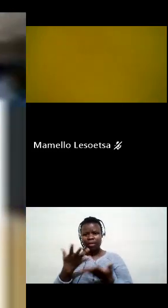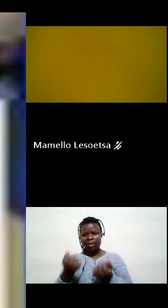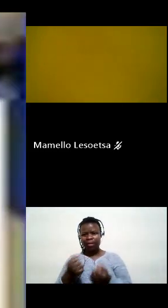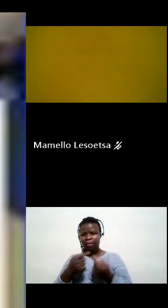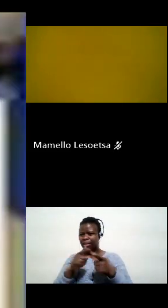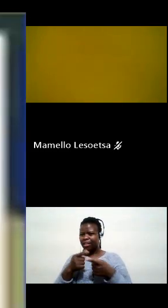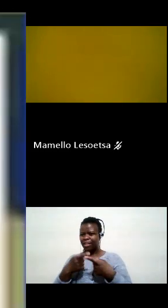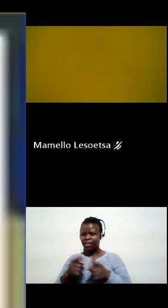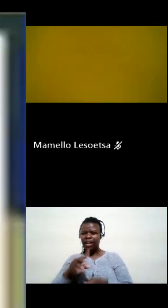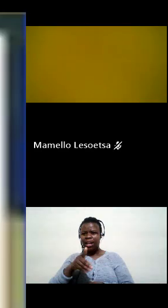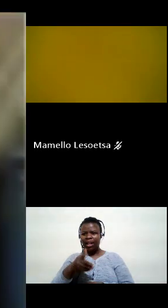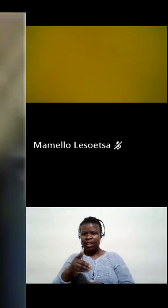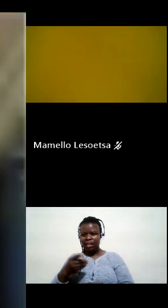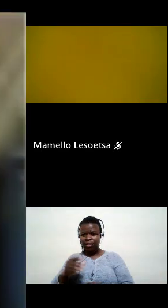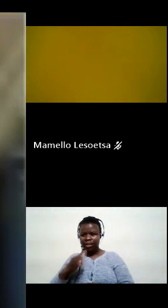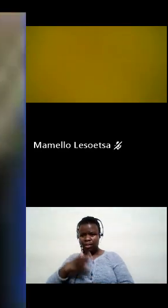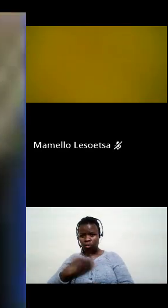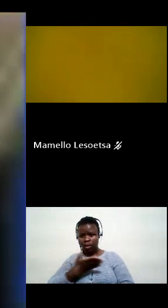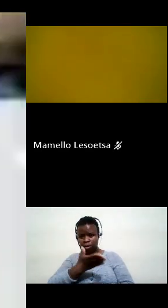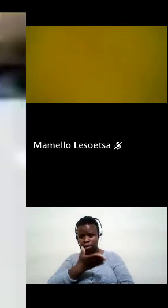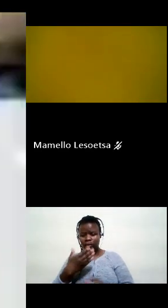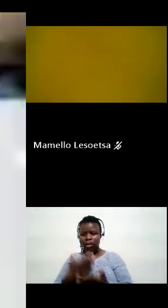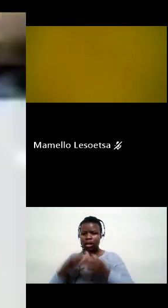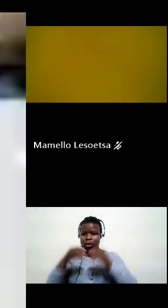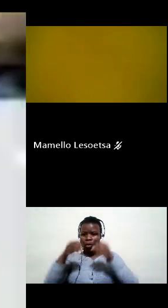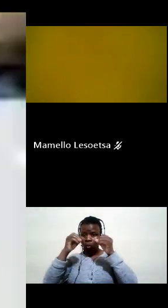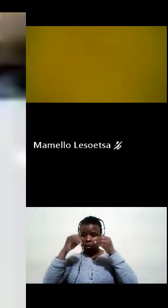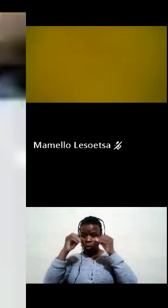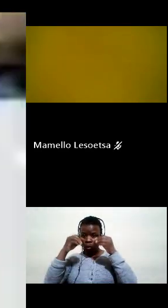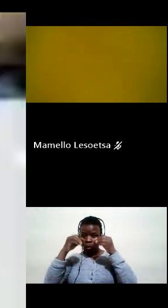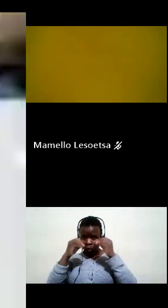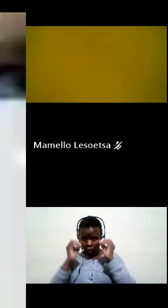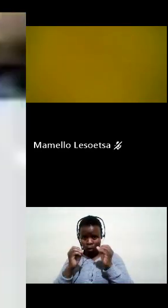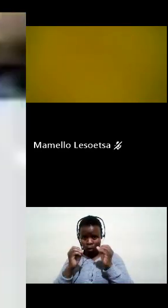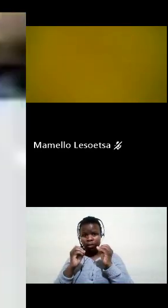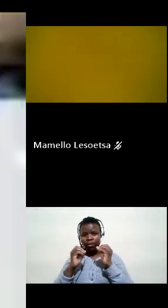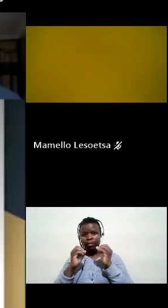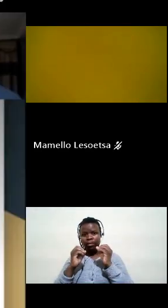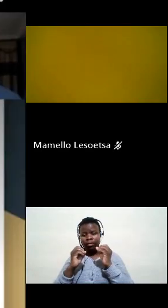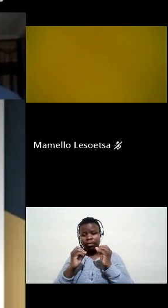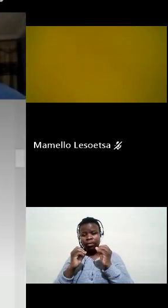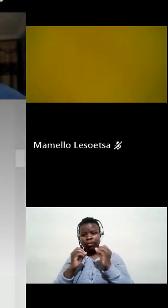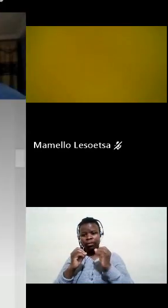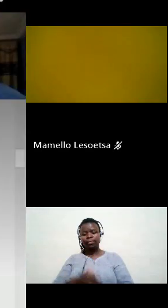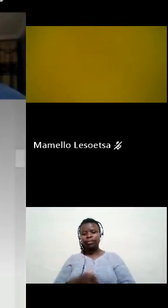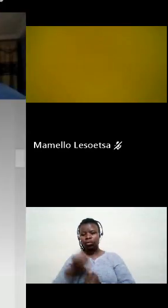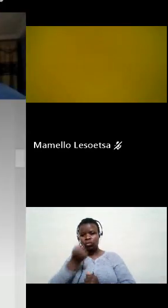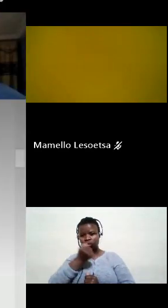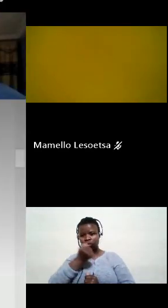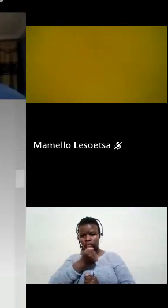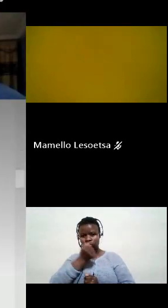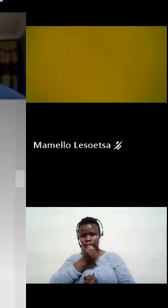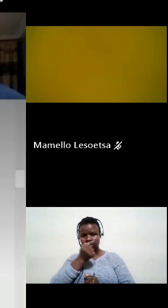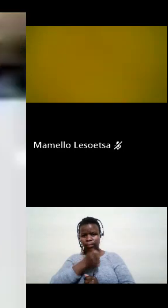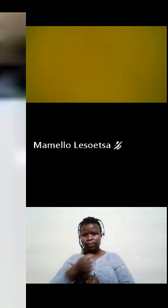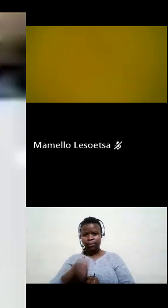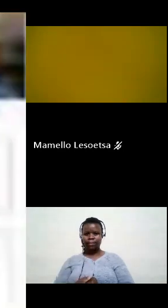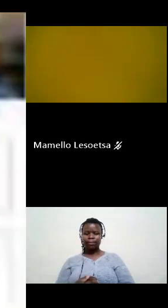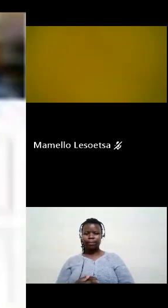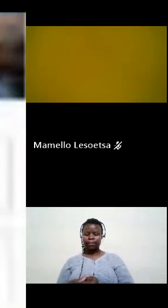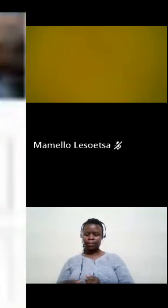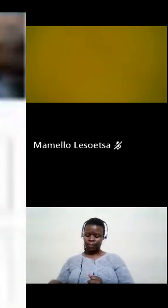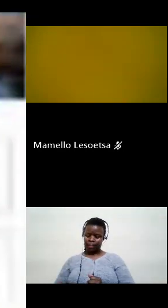then I want you to go to the Google. If you want to search something where Sorry. something, I'm